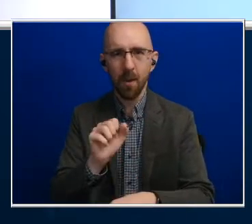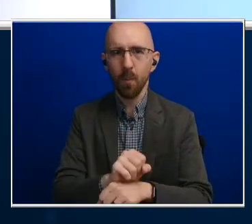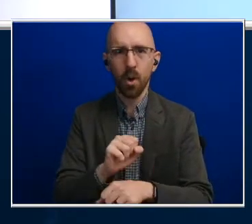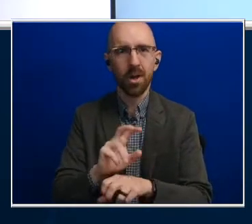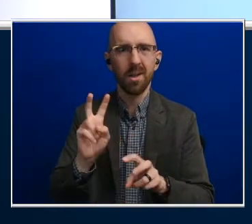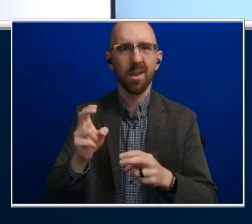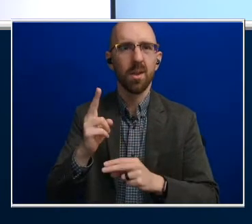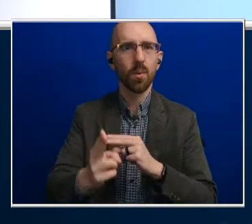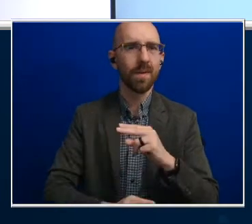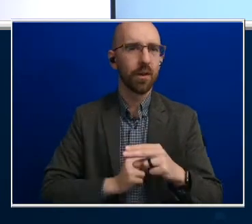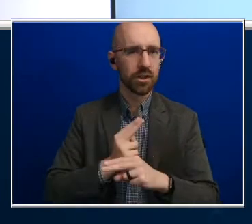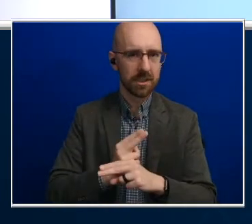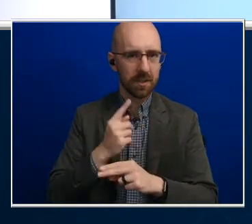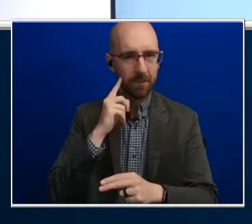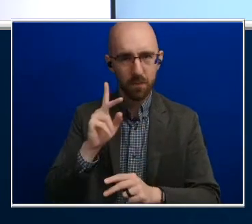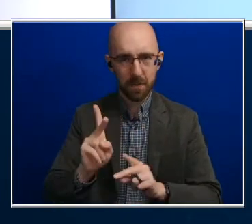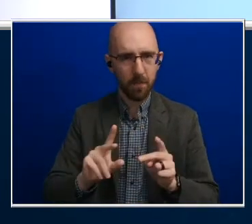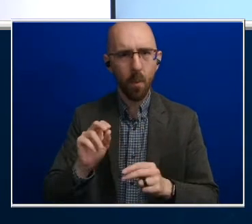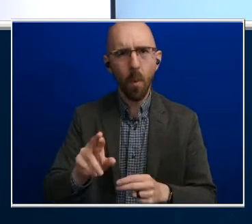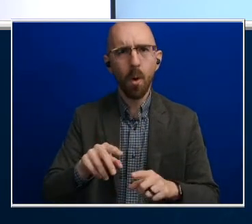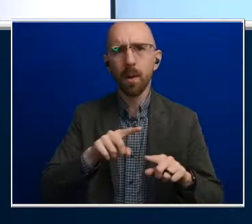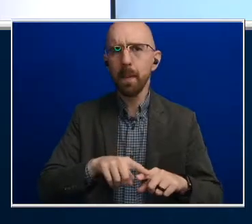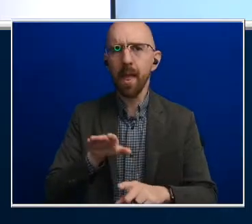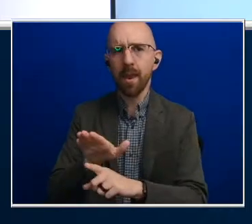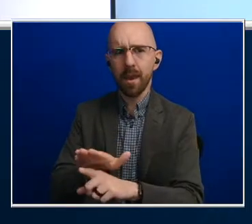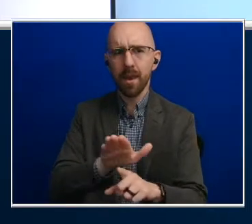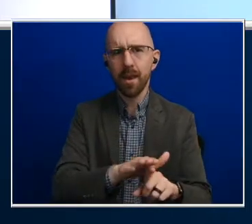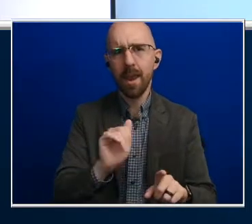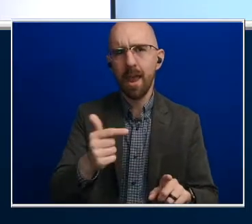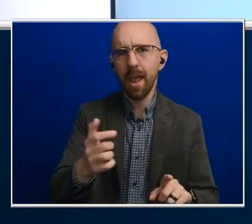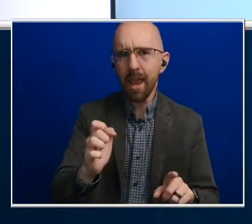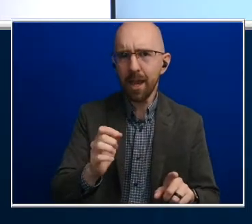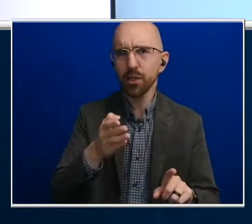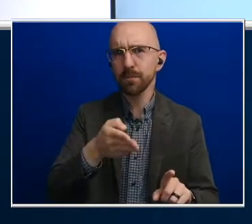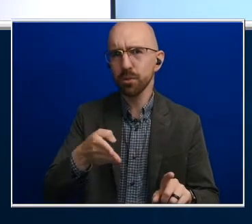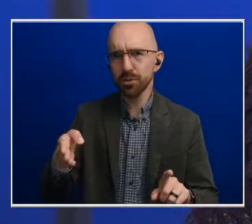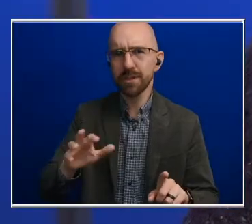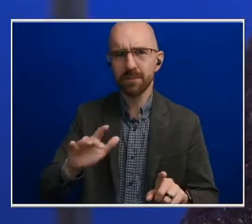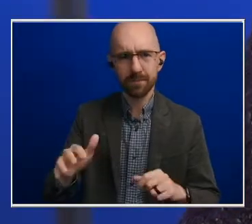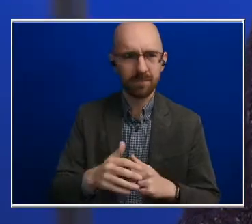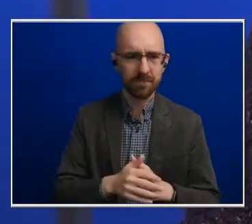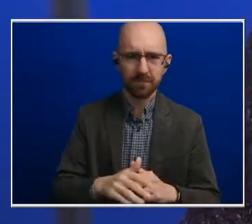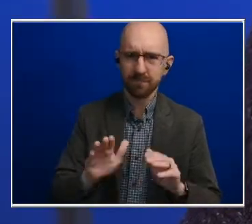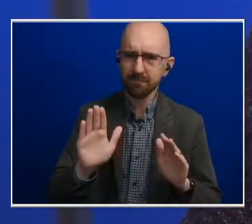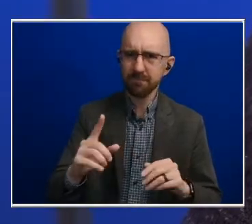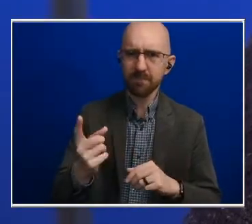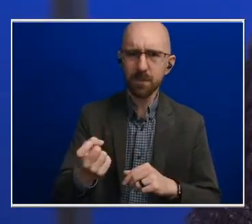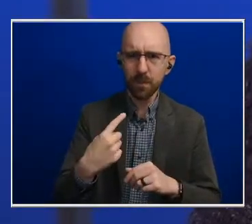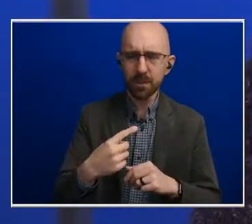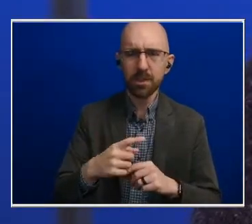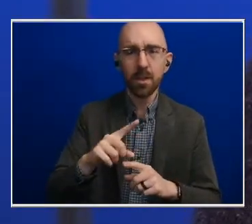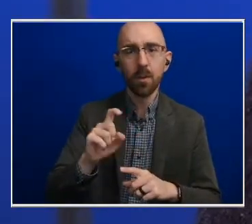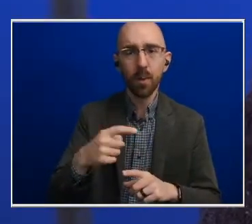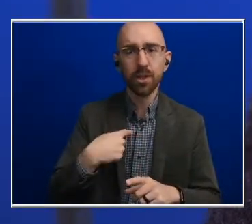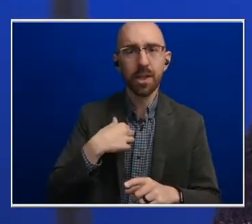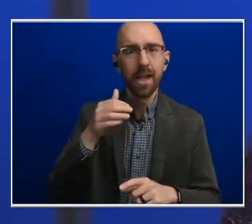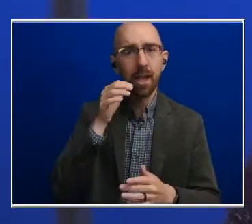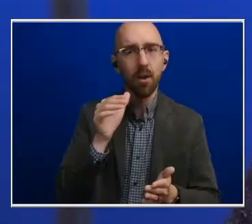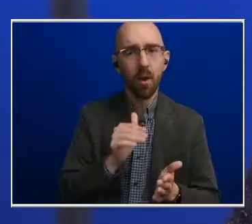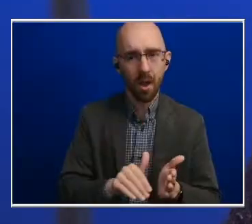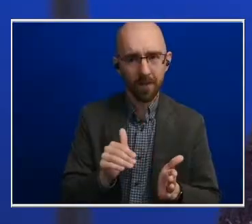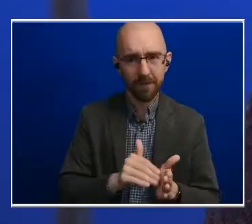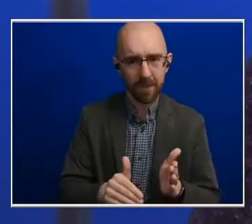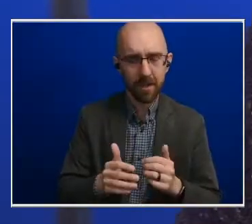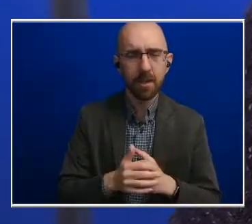or does it depend on the person and their age? That is such a fantastic question. And it's a question I get often is